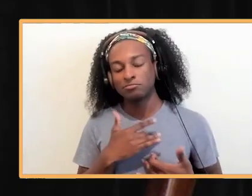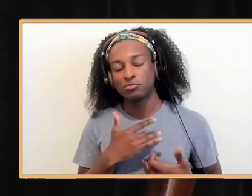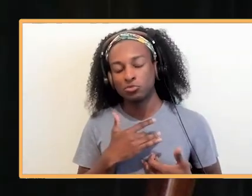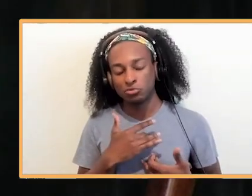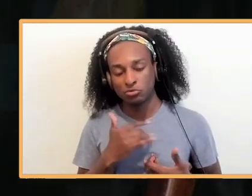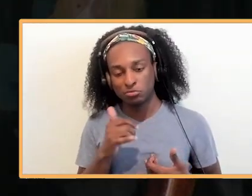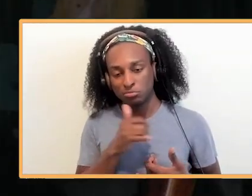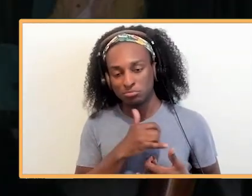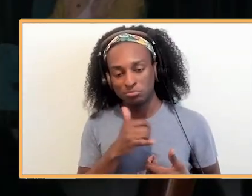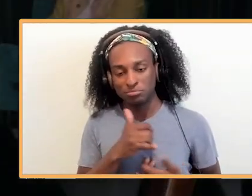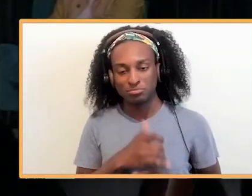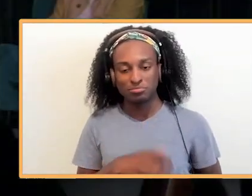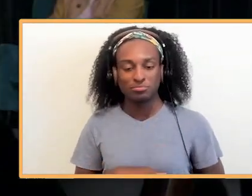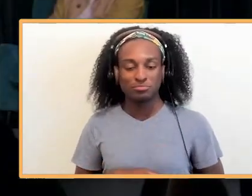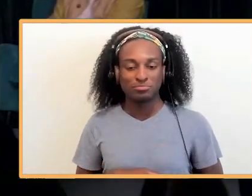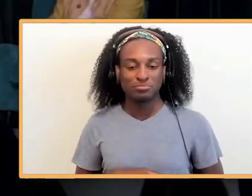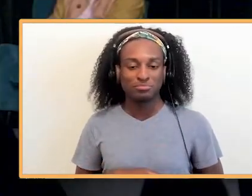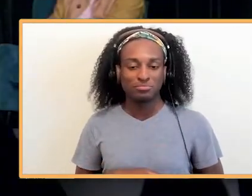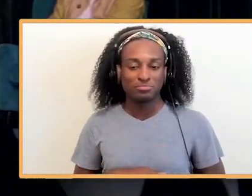Yeah.